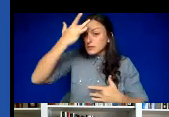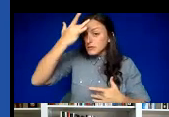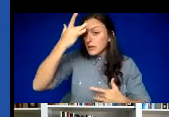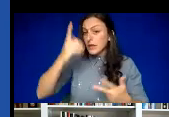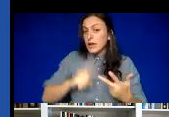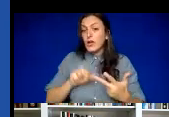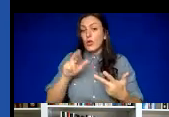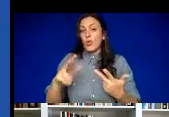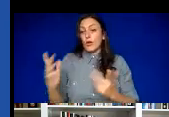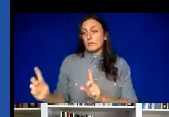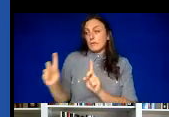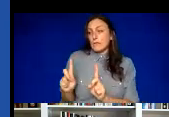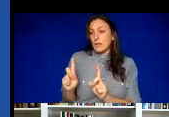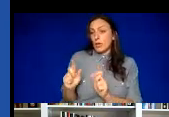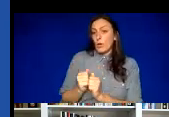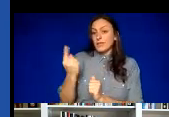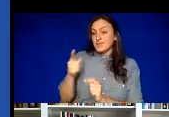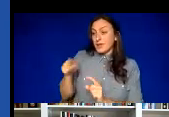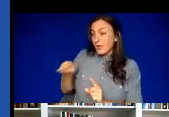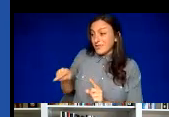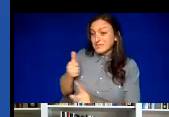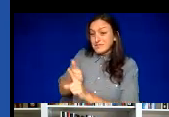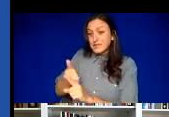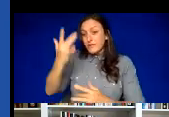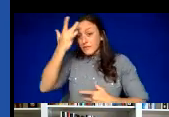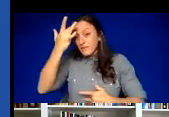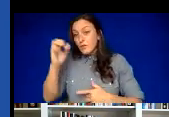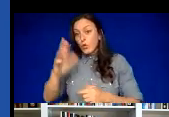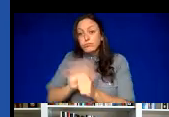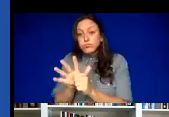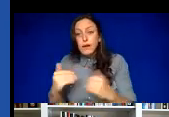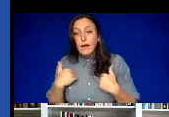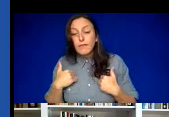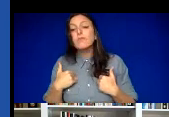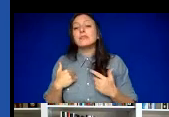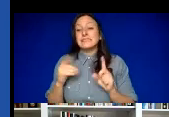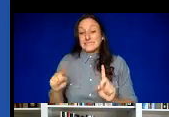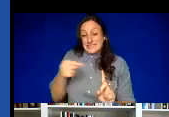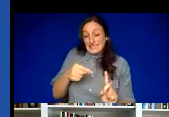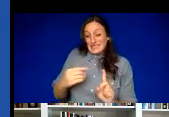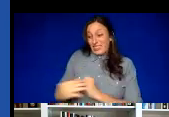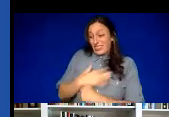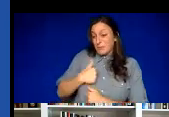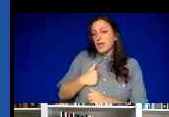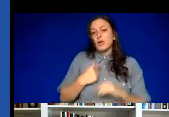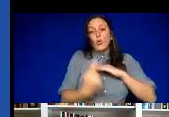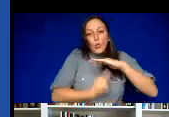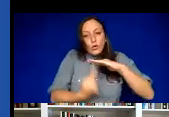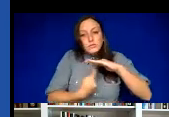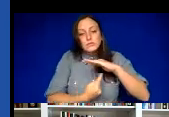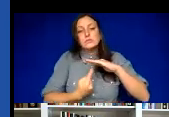exposed to somebody who is symptomatic, really do continue to quarantine themselves and get themselves